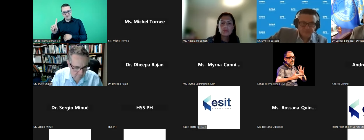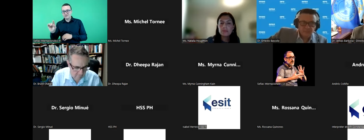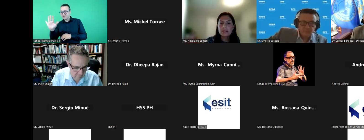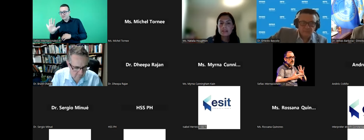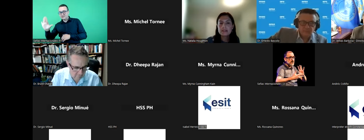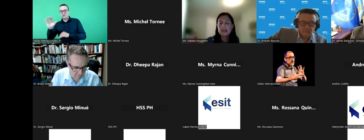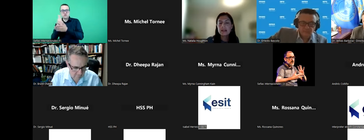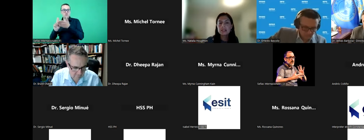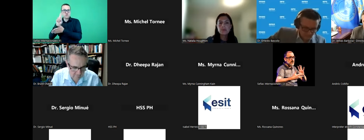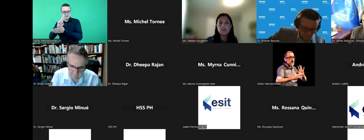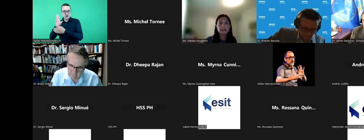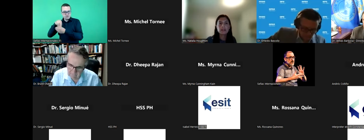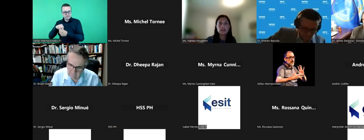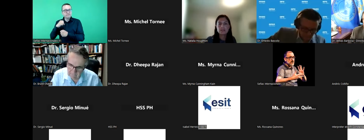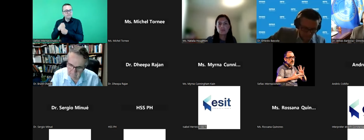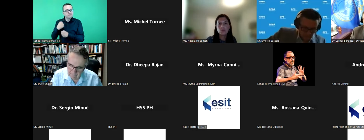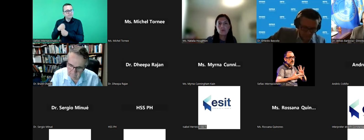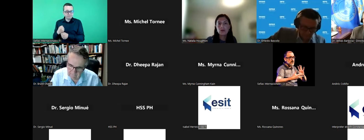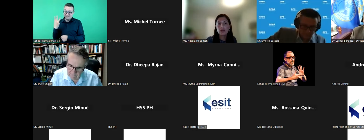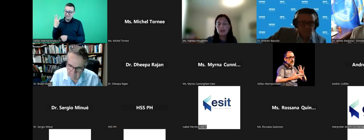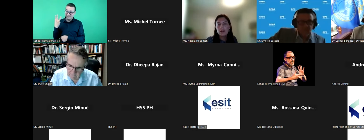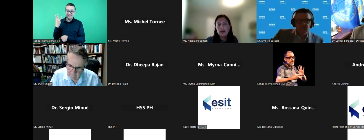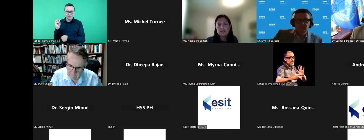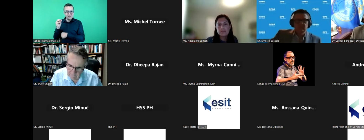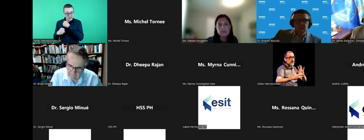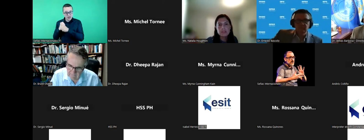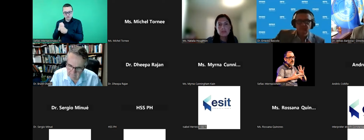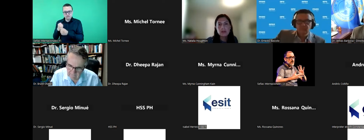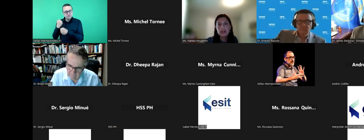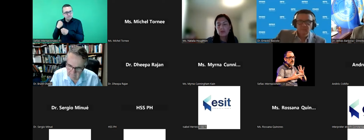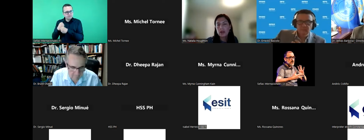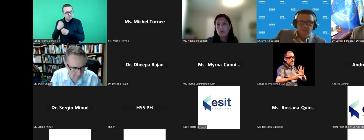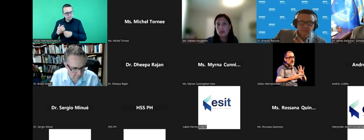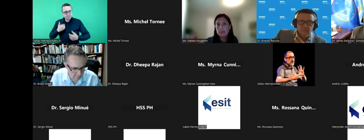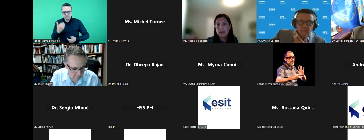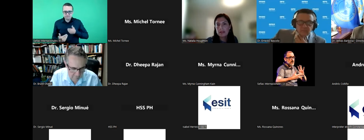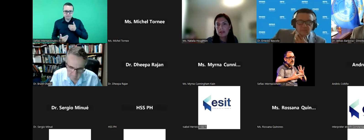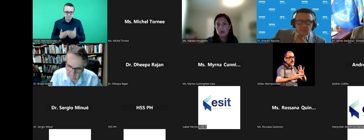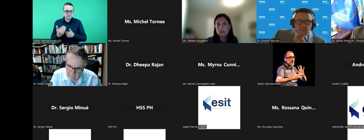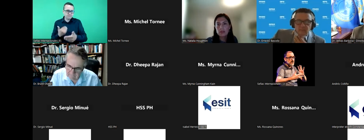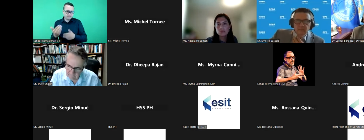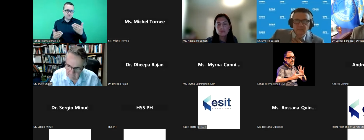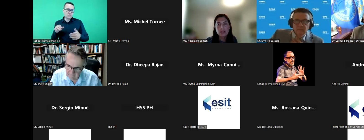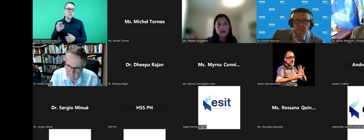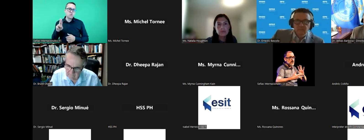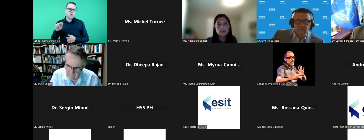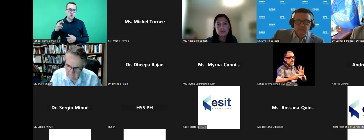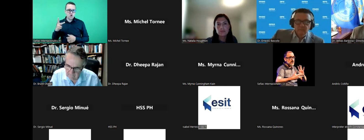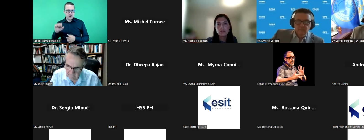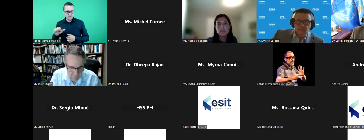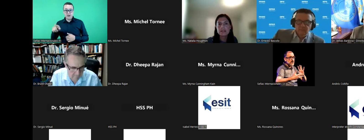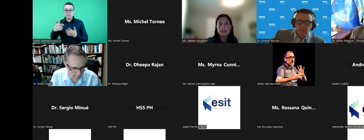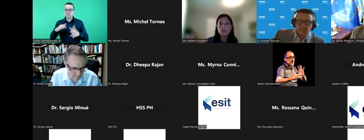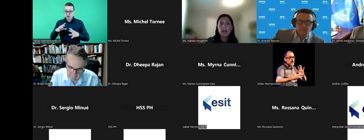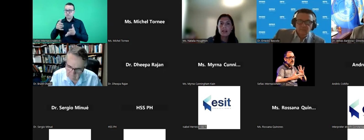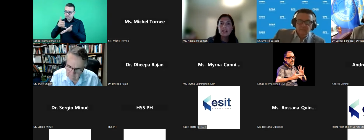strategy produced during the last 3 decades on part of the WONCA organization. He has always been accoladed with the Medal of the Order